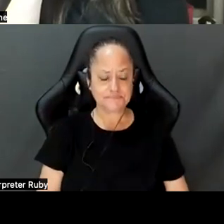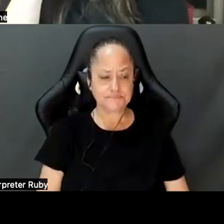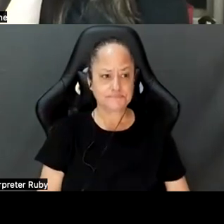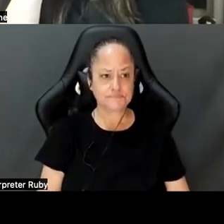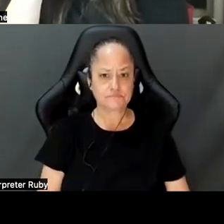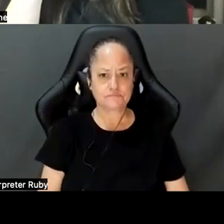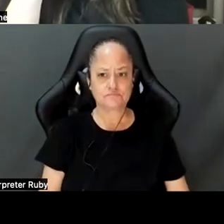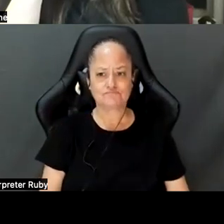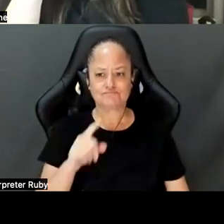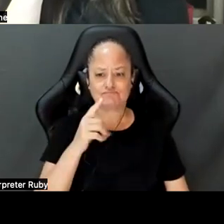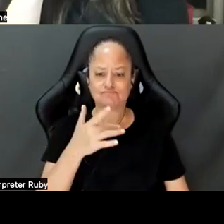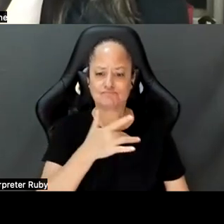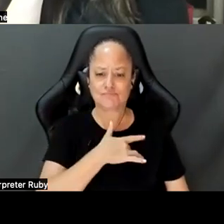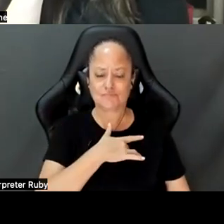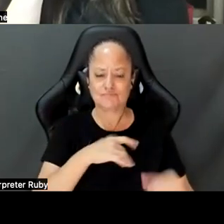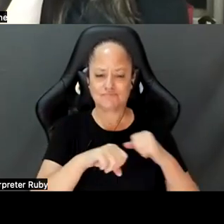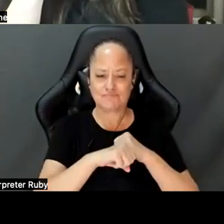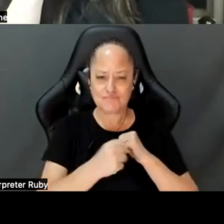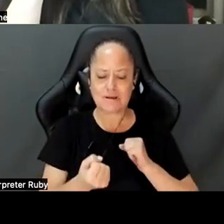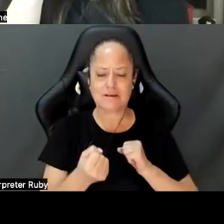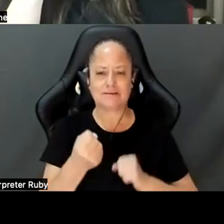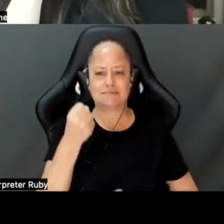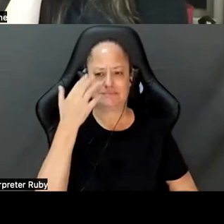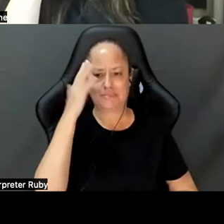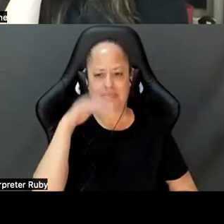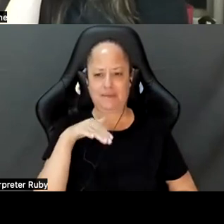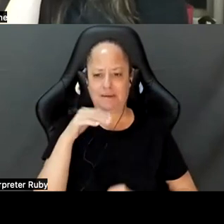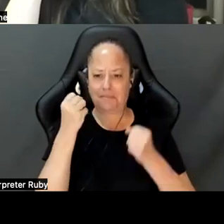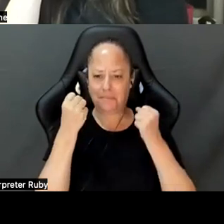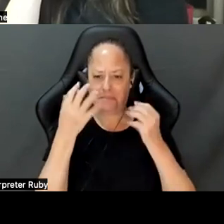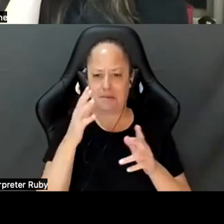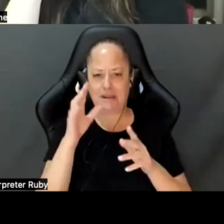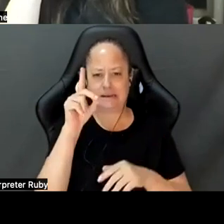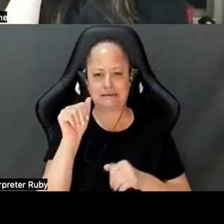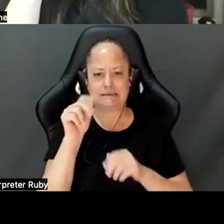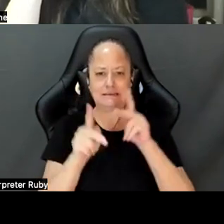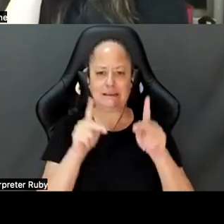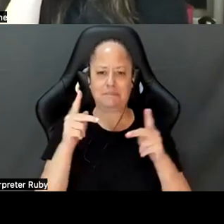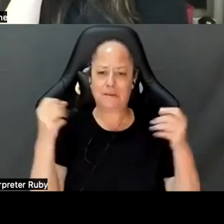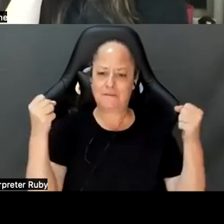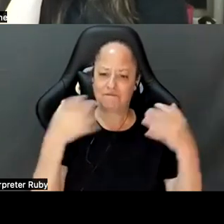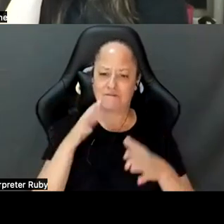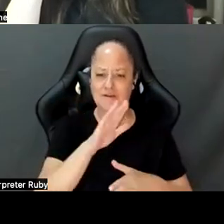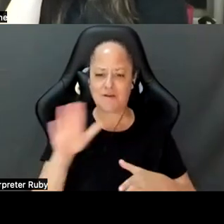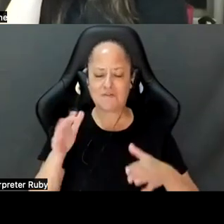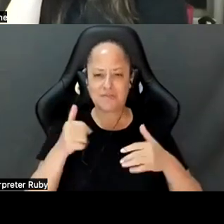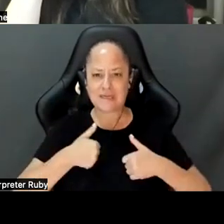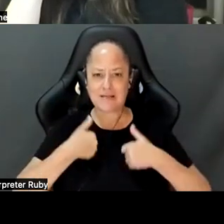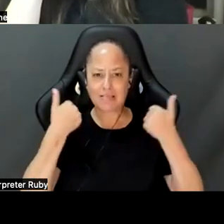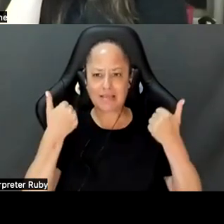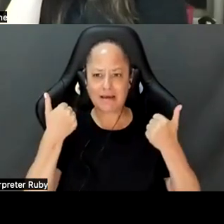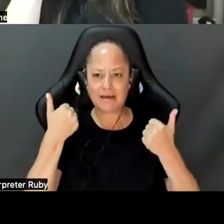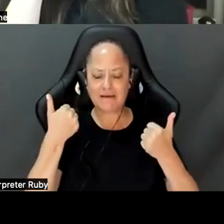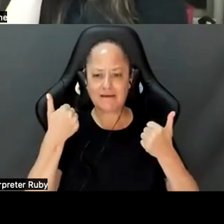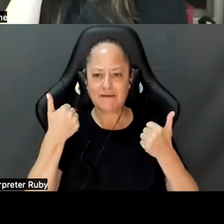so heartbreaking to just think about the amount of disabled people who are in fear of their lives, and the